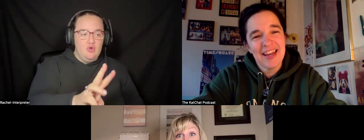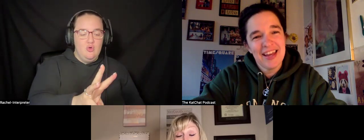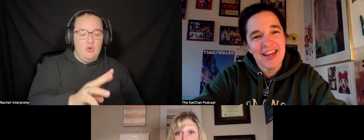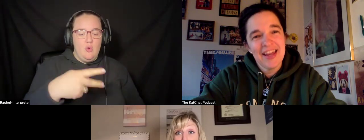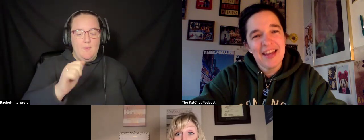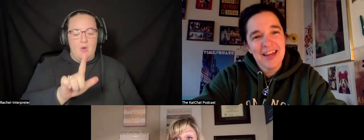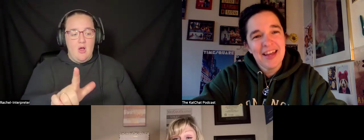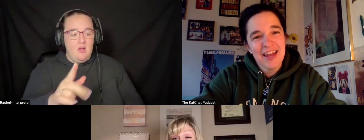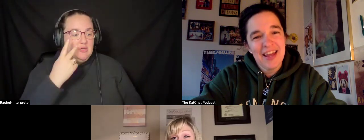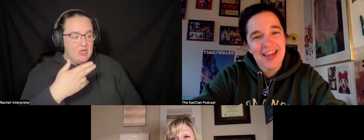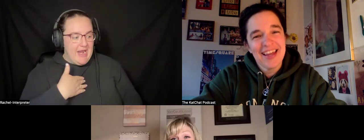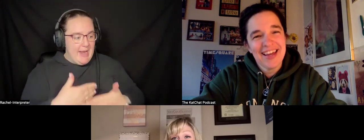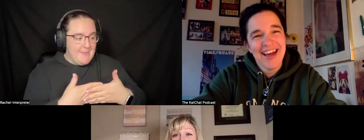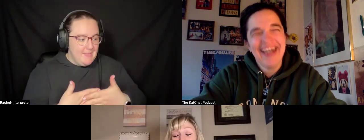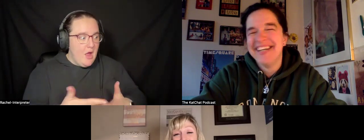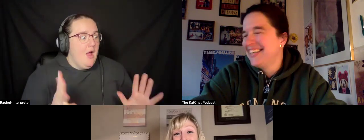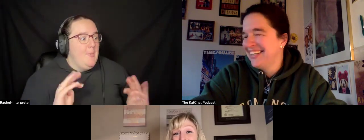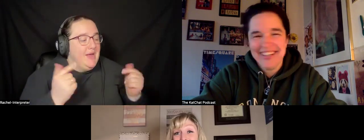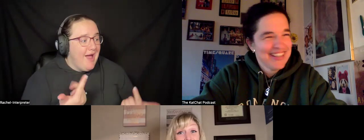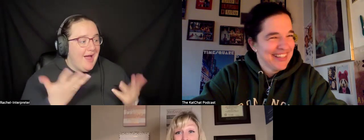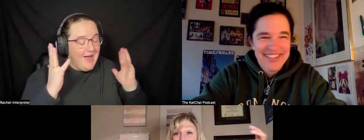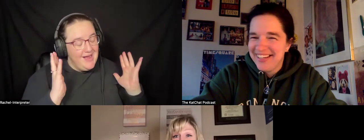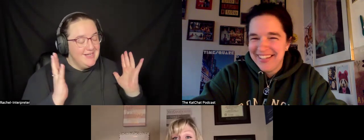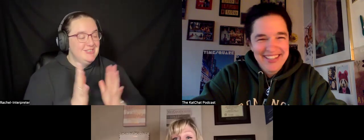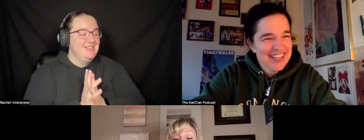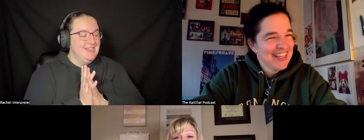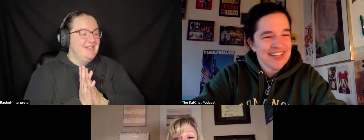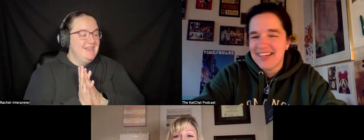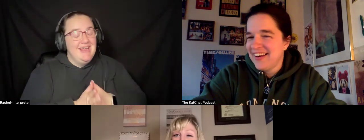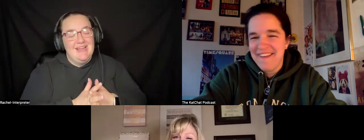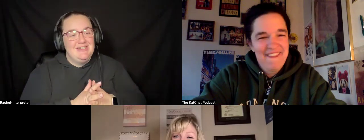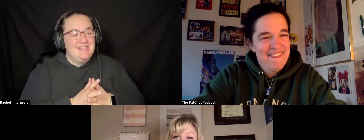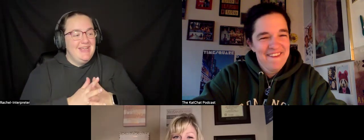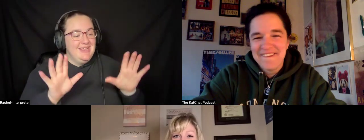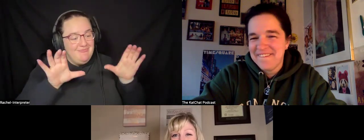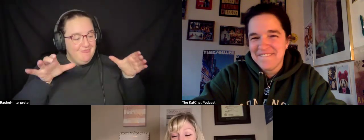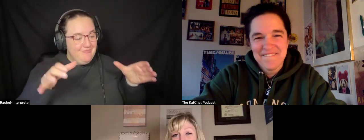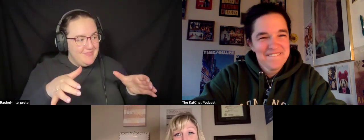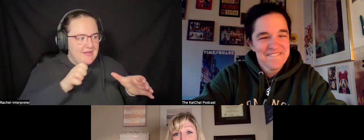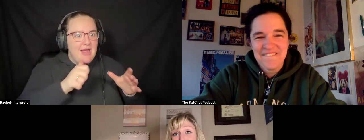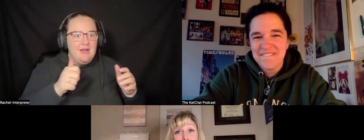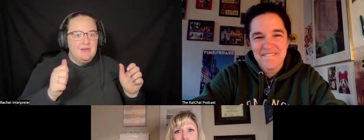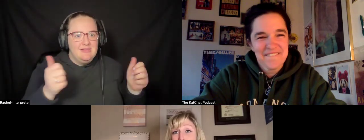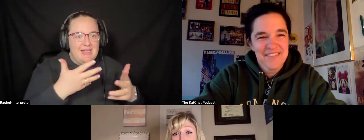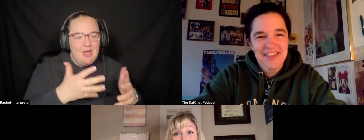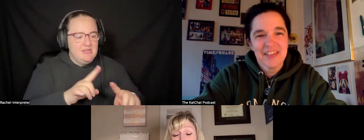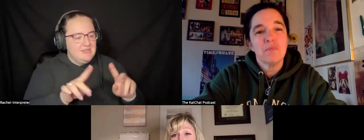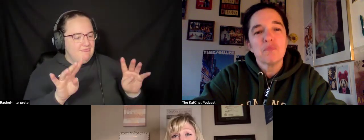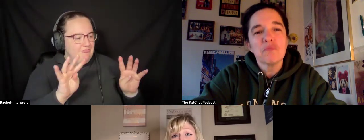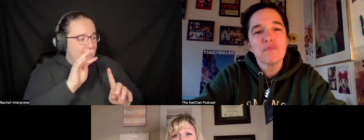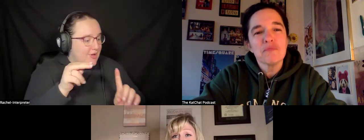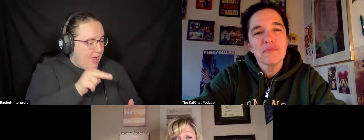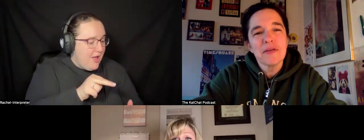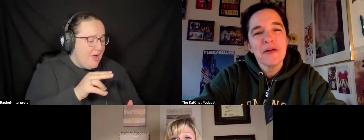baby with me, like, oh my gosh. And like just like circled but not intimidating. They were just like, he's